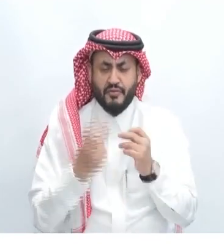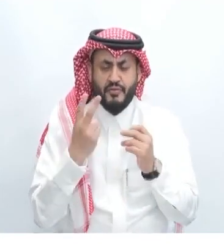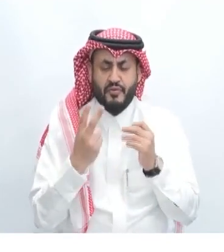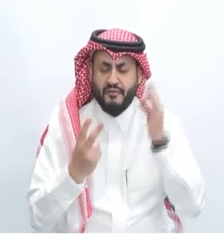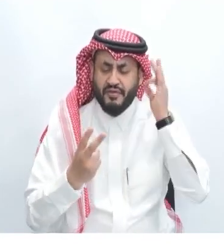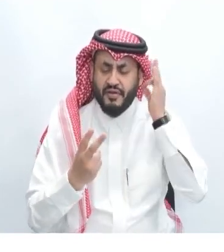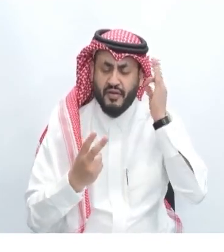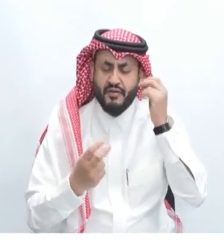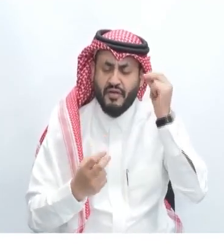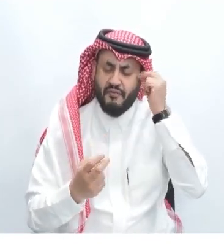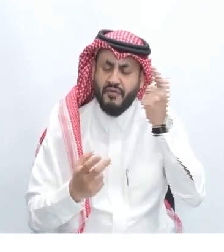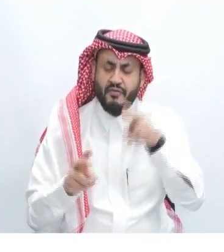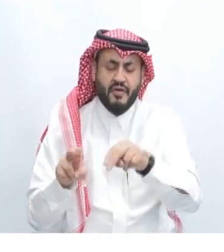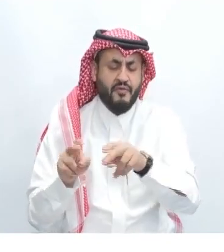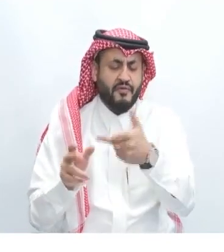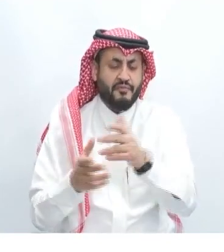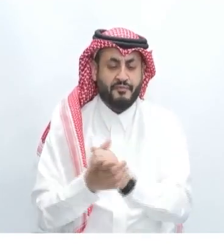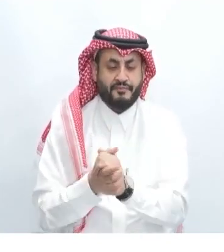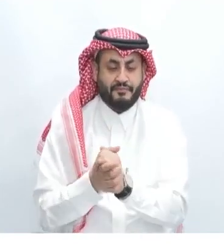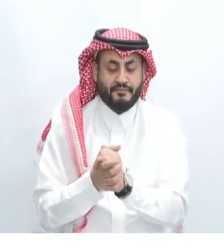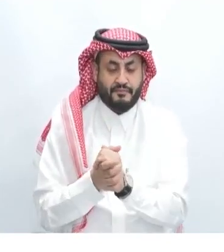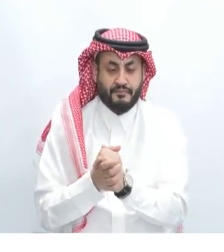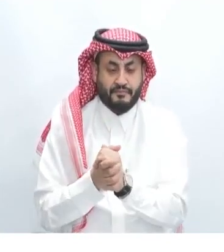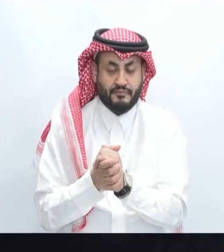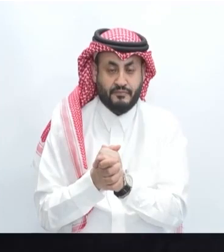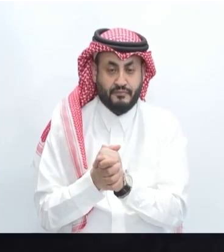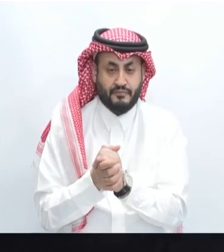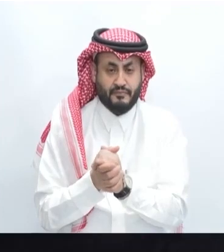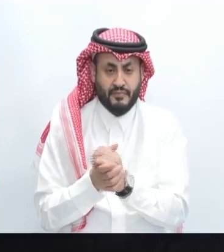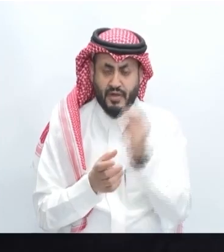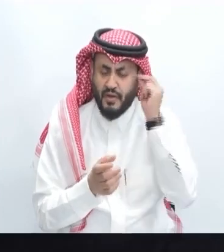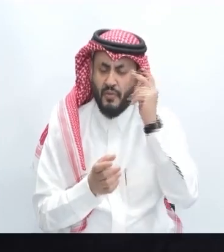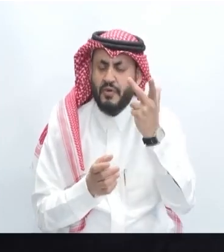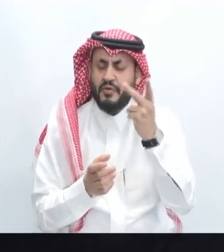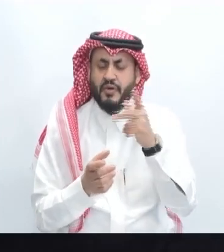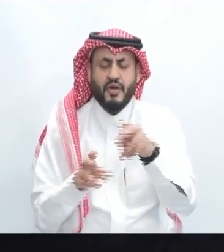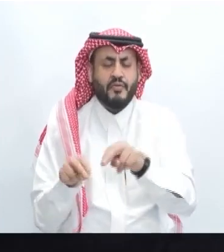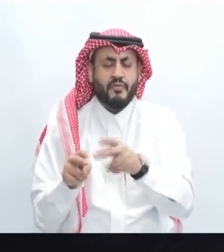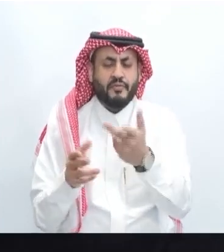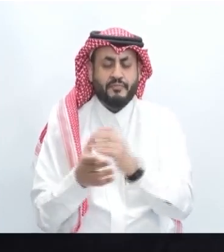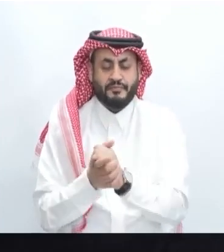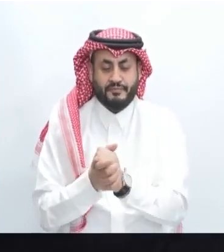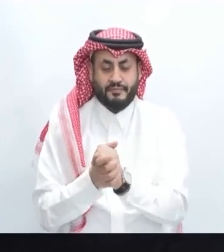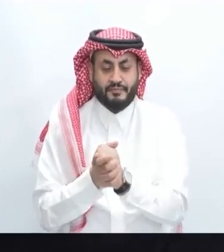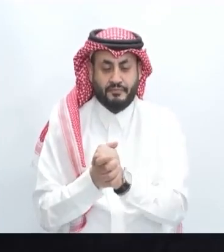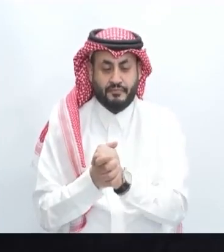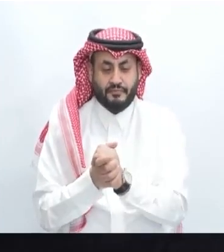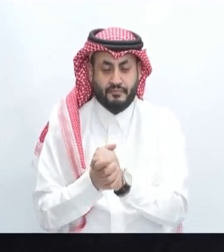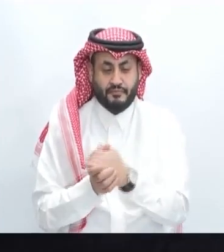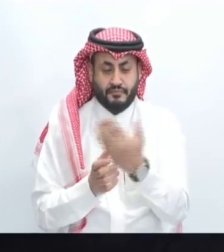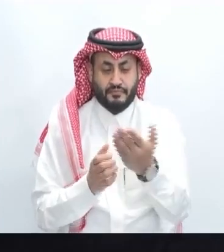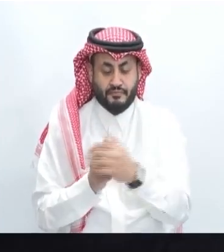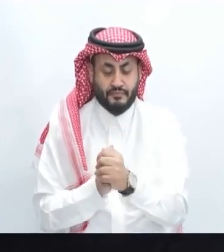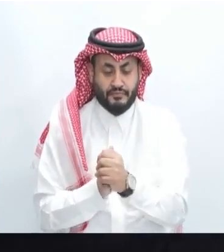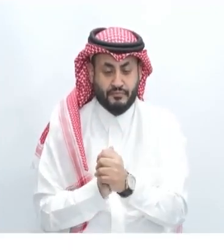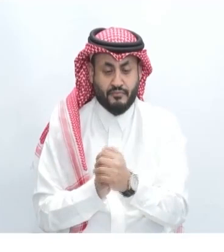two descriptions about animal, and then what you have to do is to guess what that animal is. For example, when